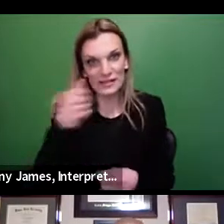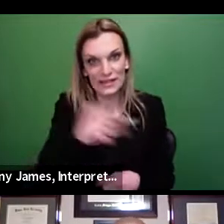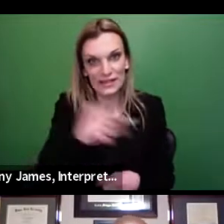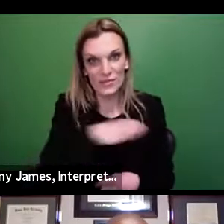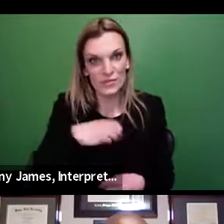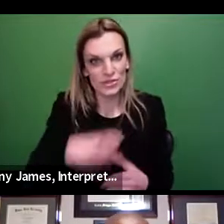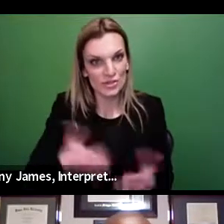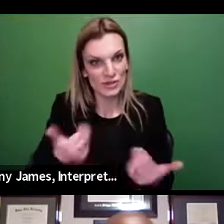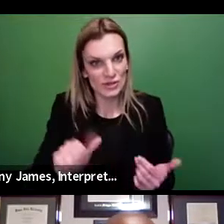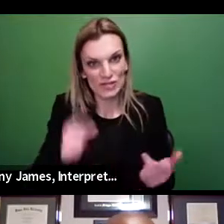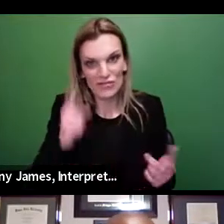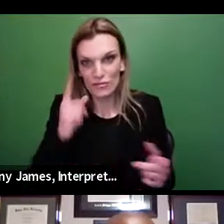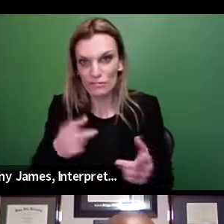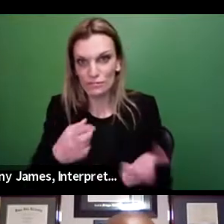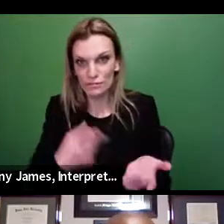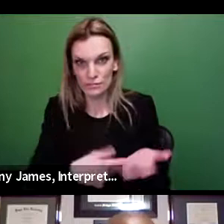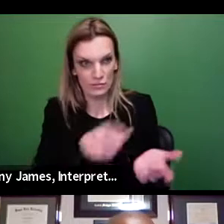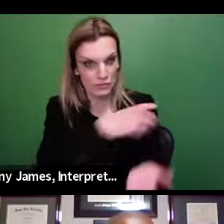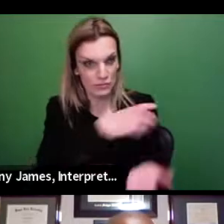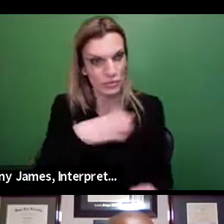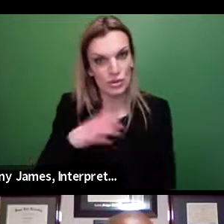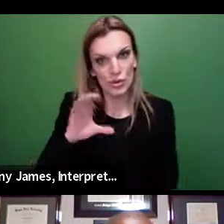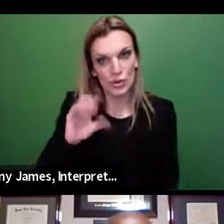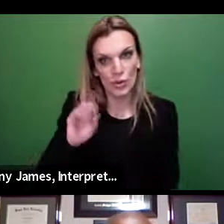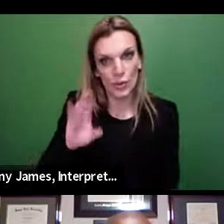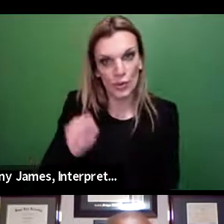commissioners on the director's report? Commissioner Combs?